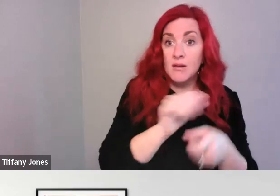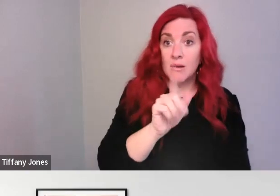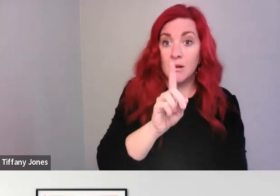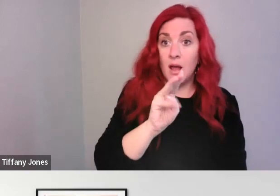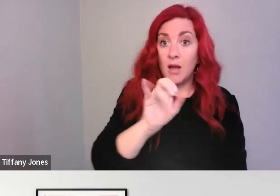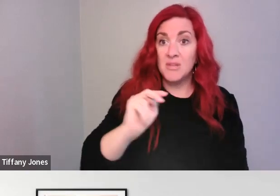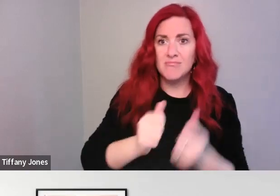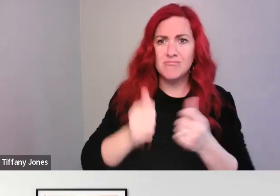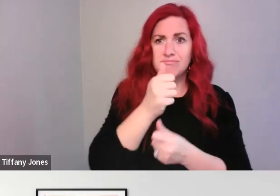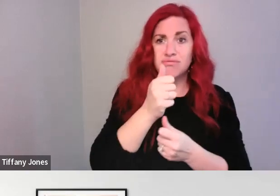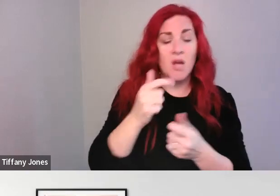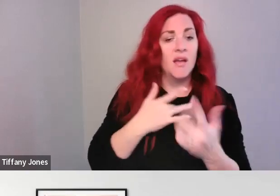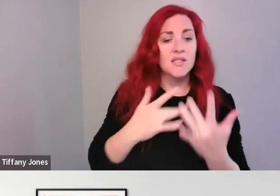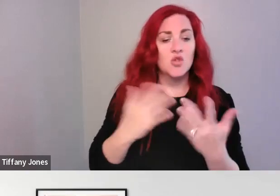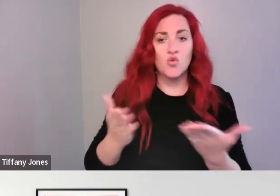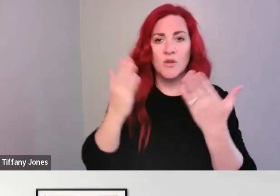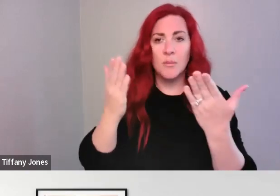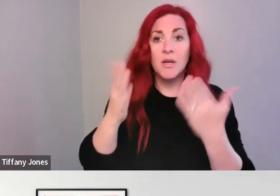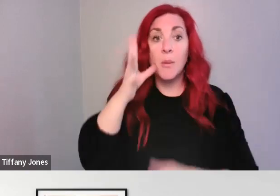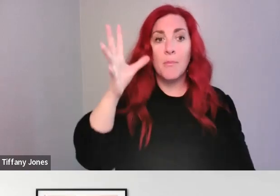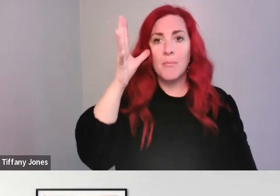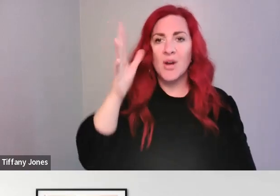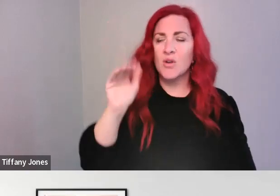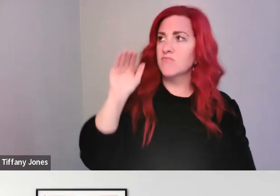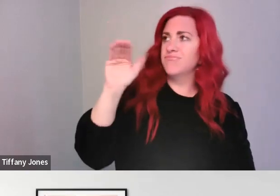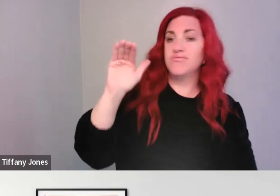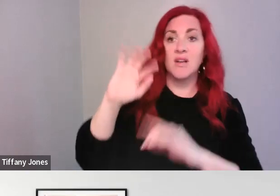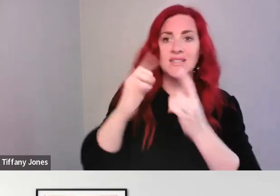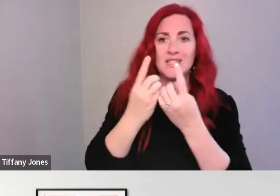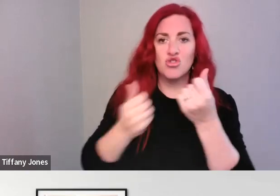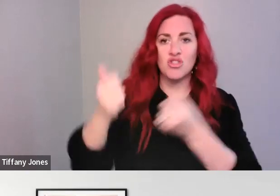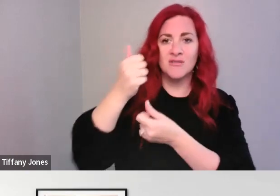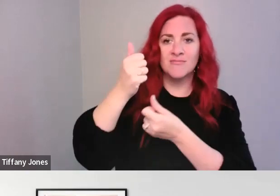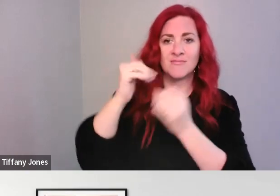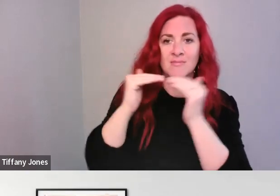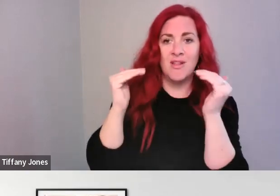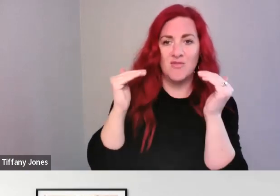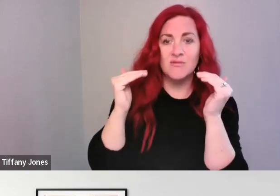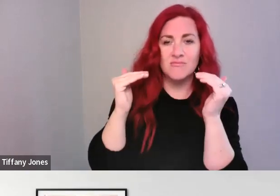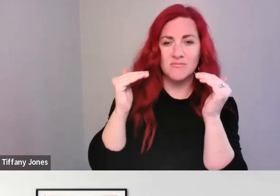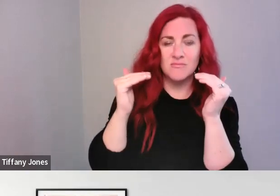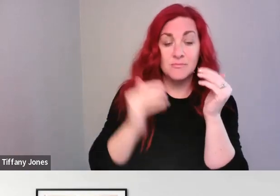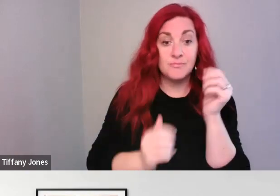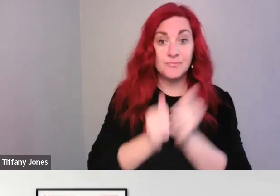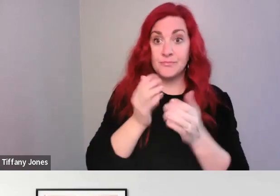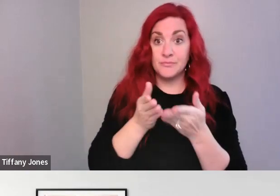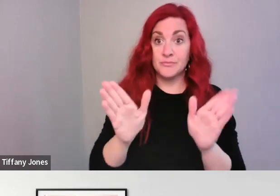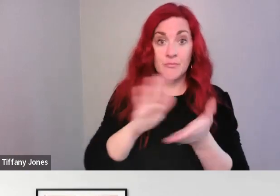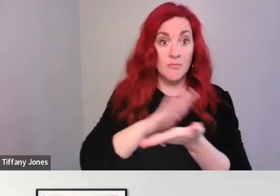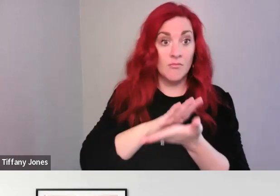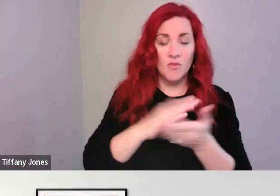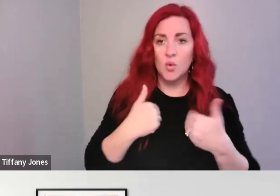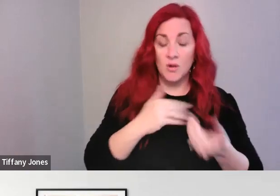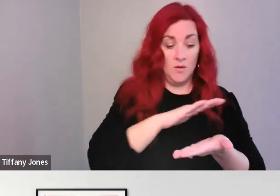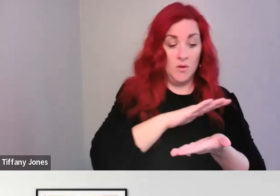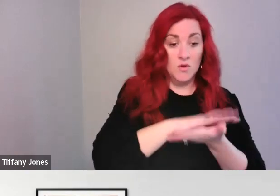usually recommend that parents go to the district level. So most public schools, you've got your school